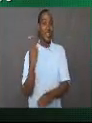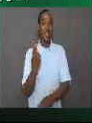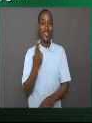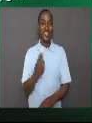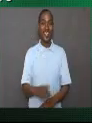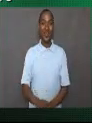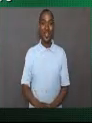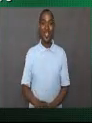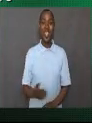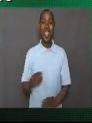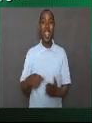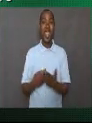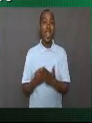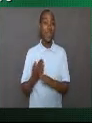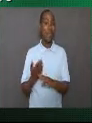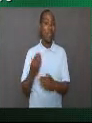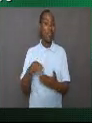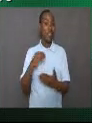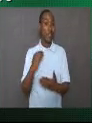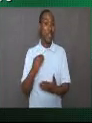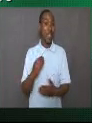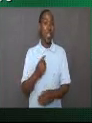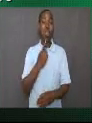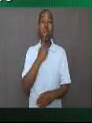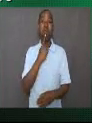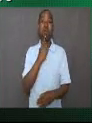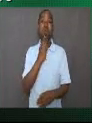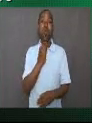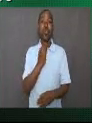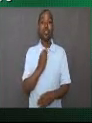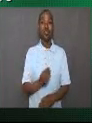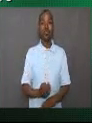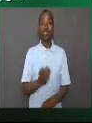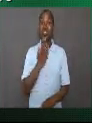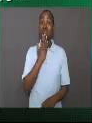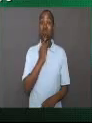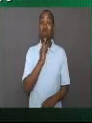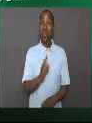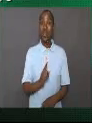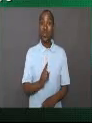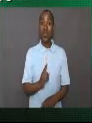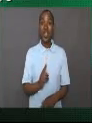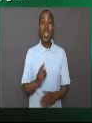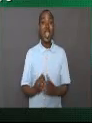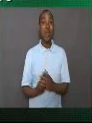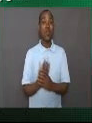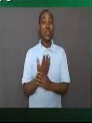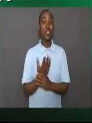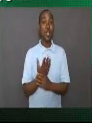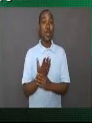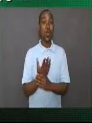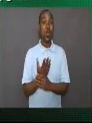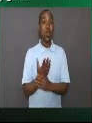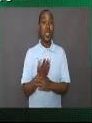As we have learned, glucose is a sugar that is produced as a result